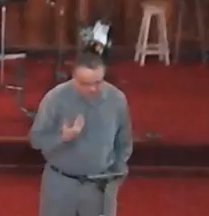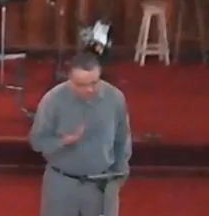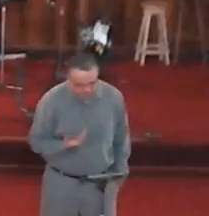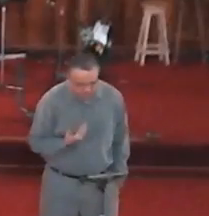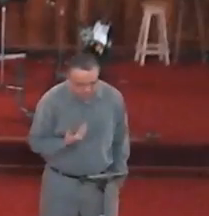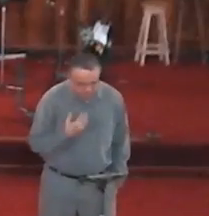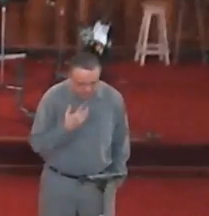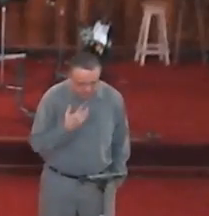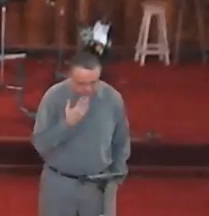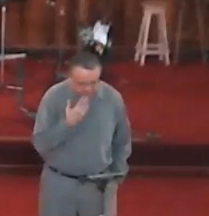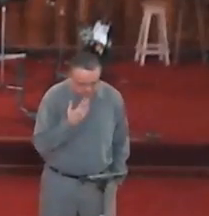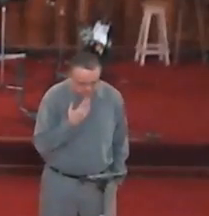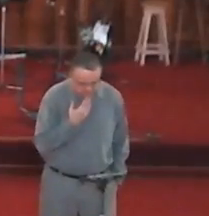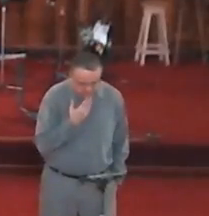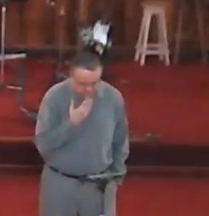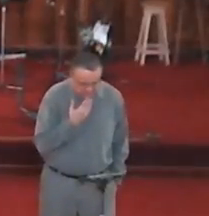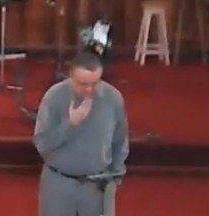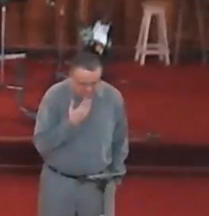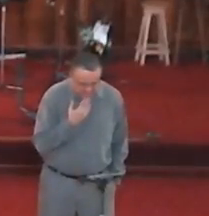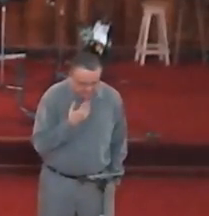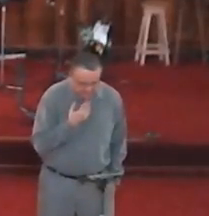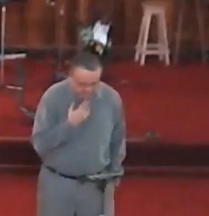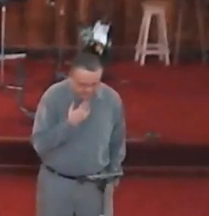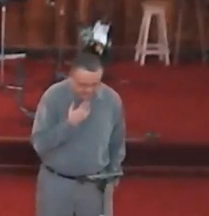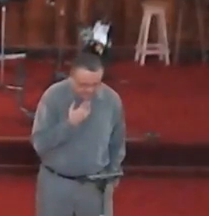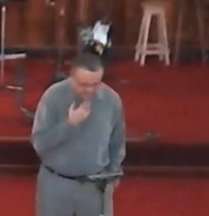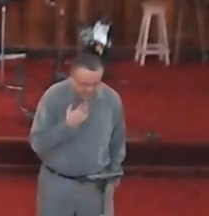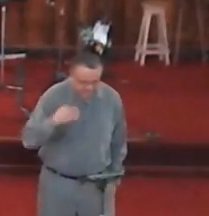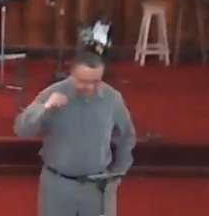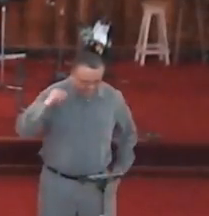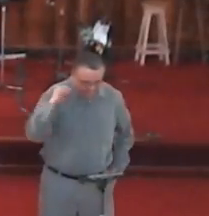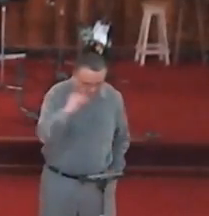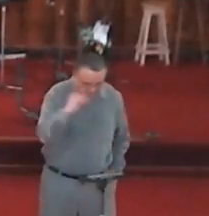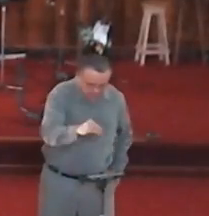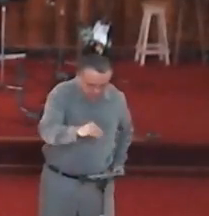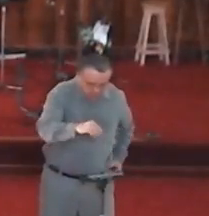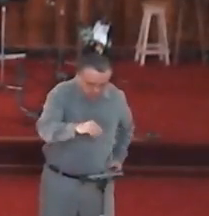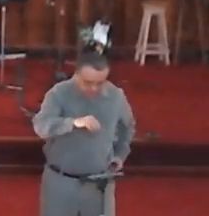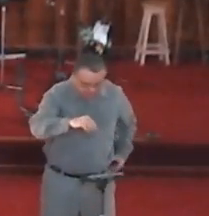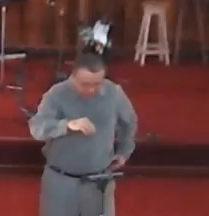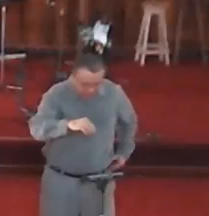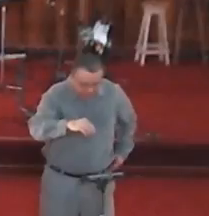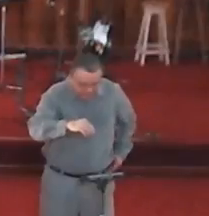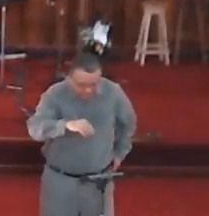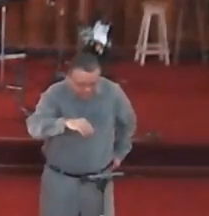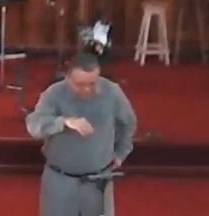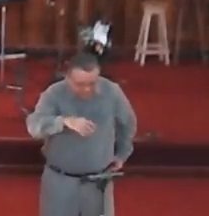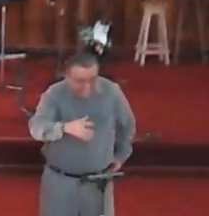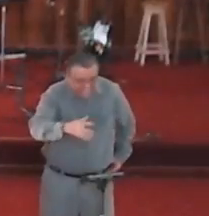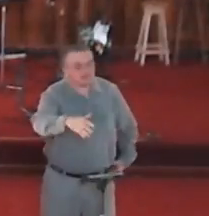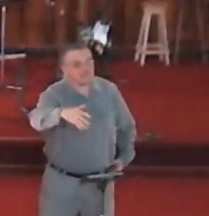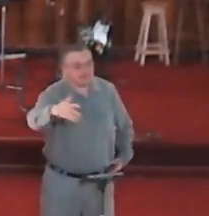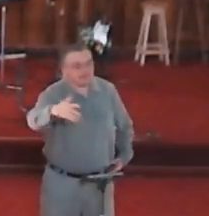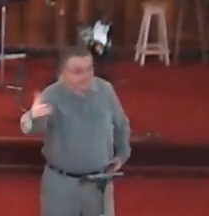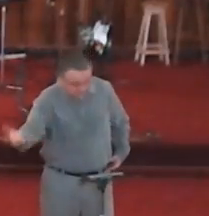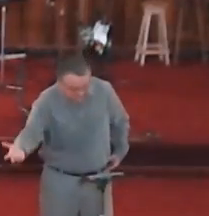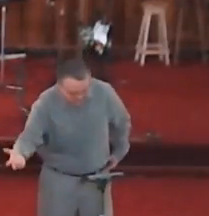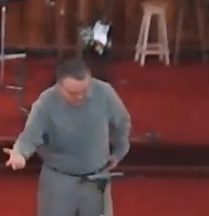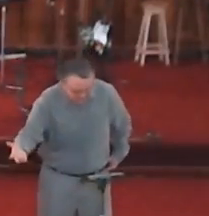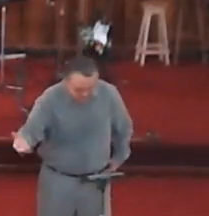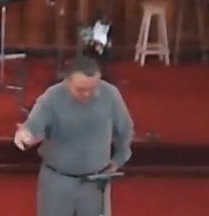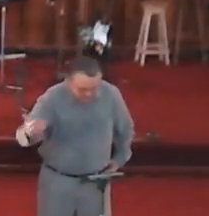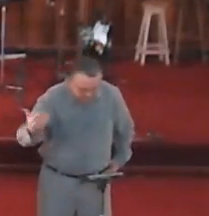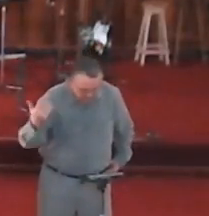ellos algunas personas de Chipre y de Cirene que al llegar a Antioquía comenzaron a hablarles también a los de habla